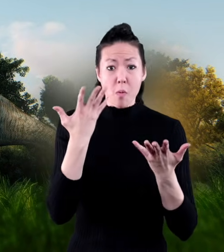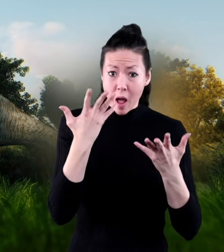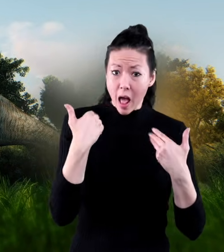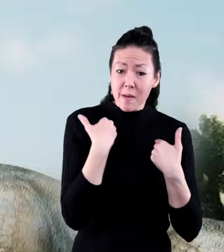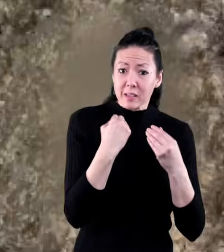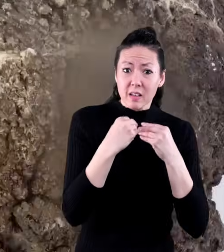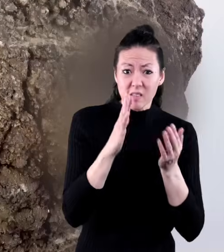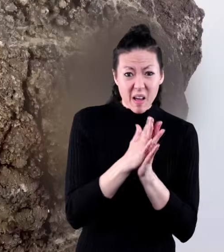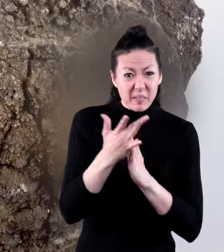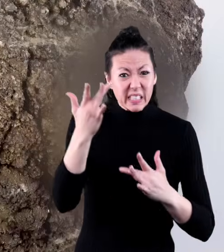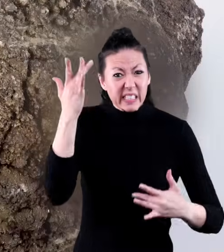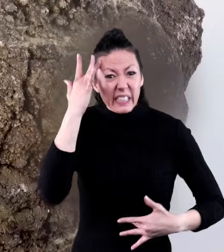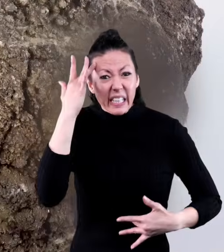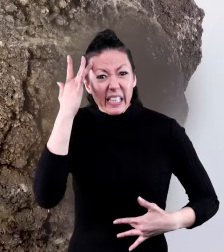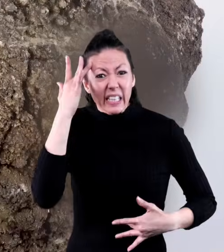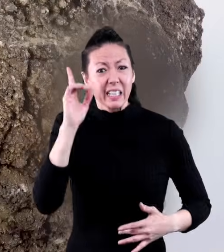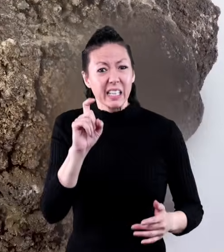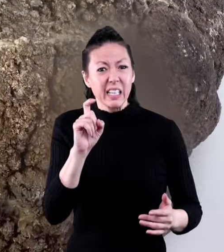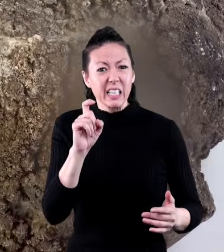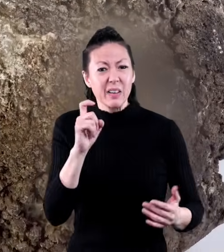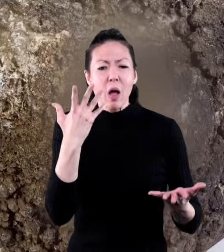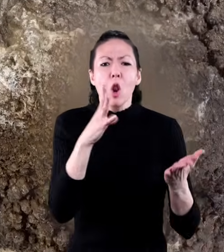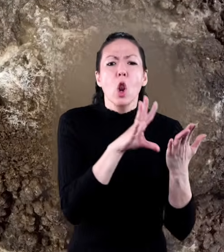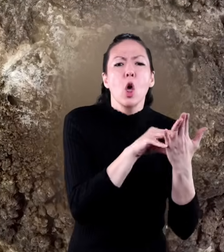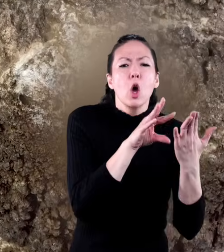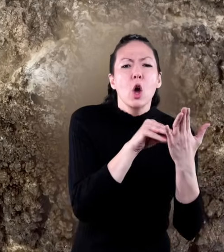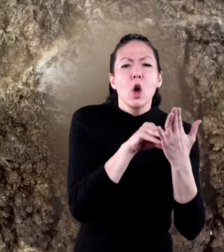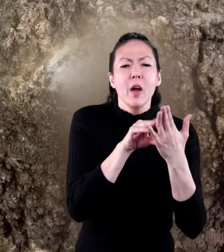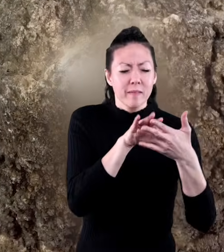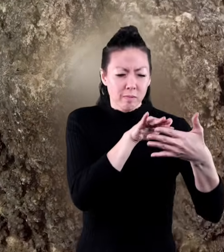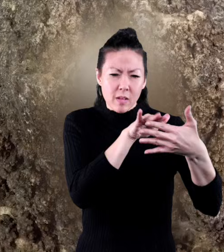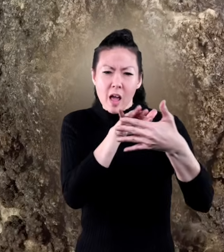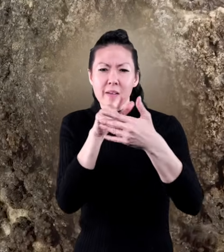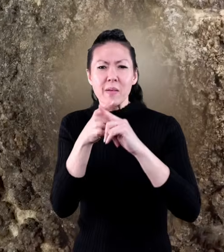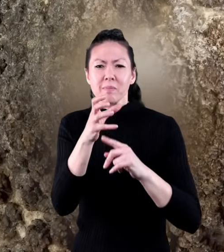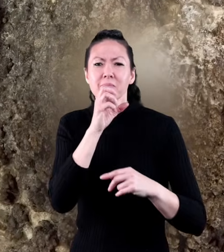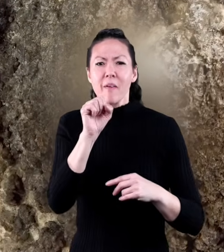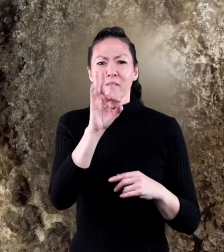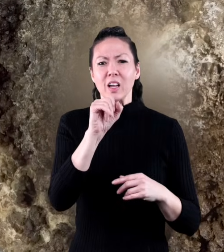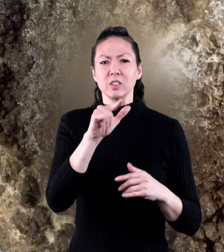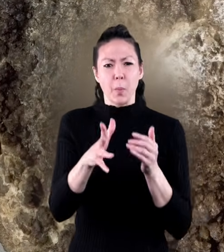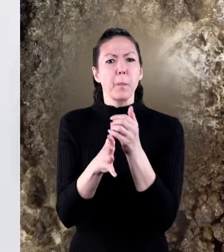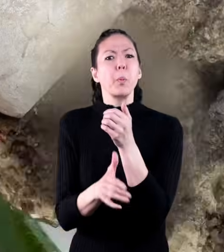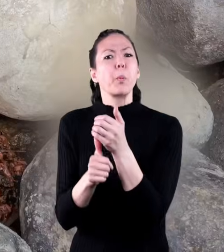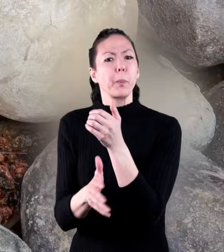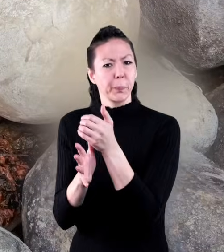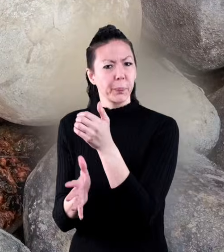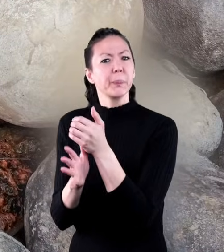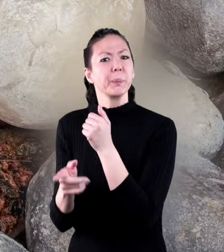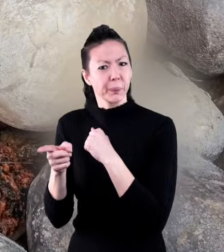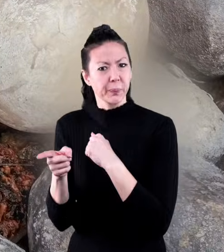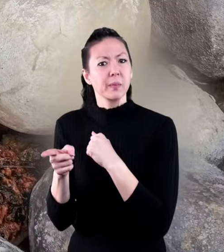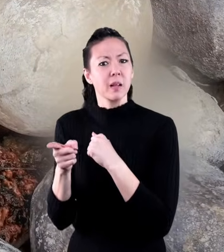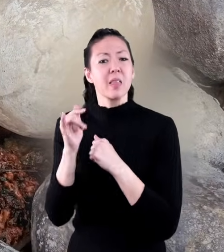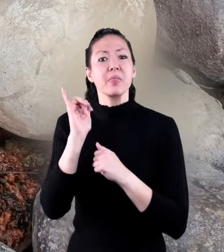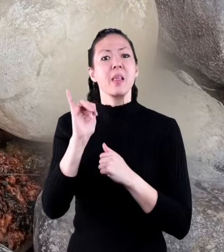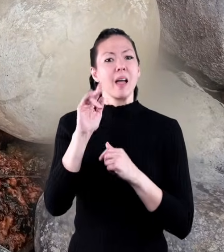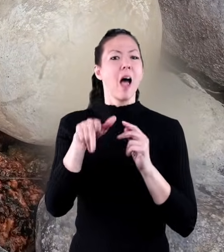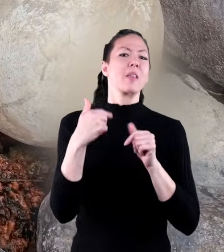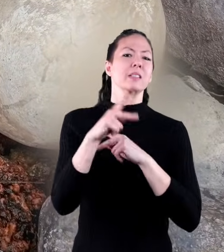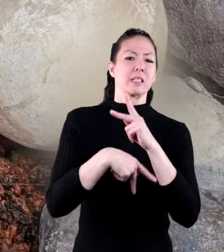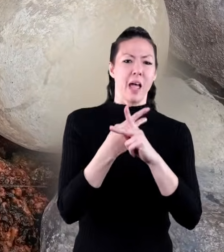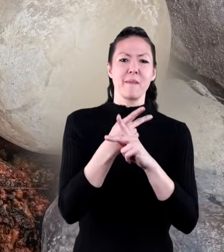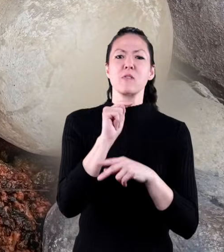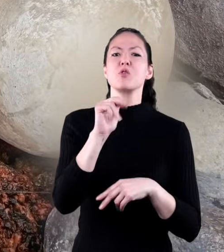animal sick. You know what they say, you can learn a lot from fossilized poop! Yet another type of trace